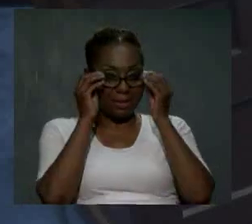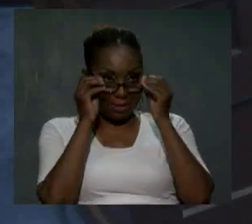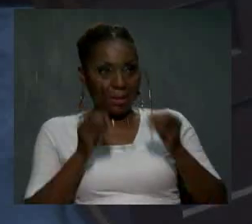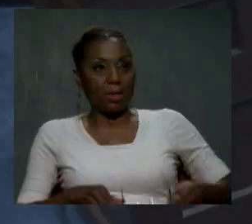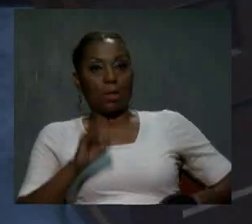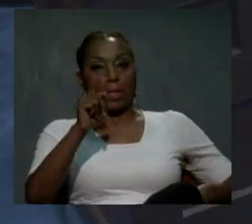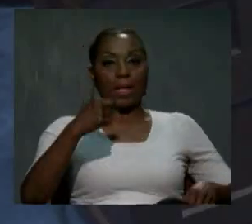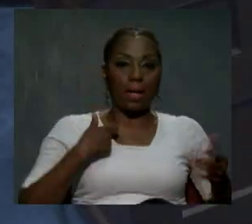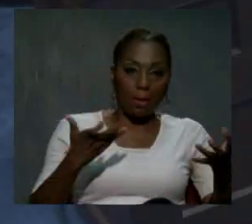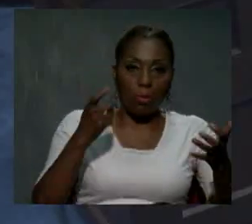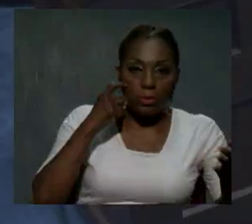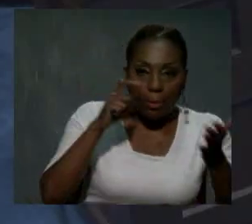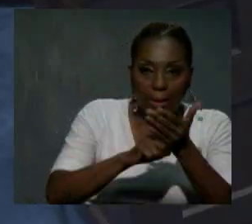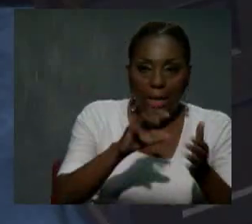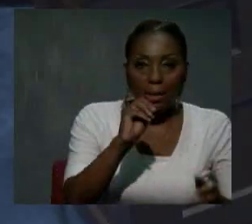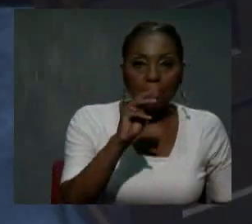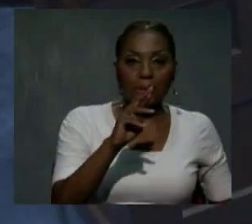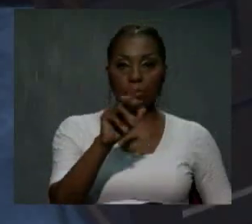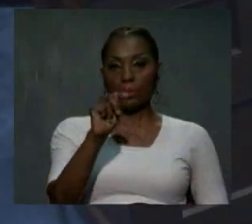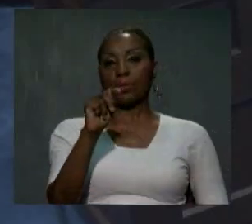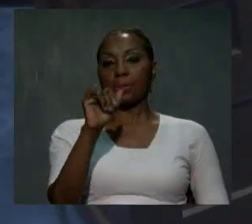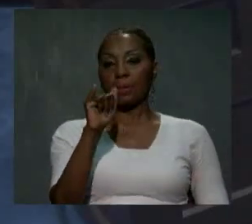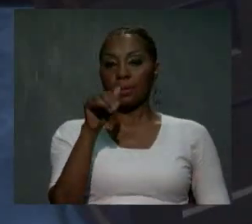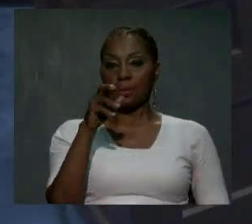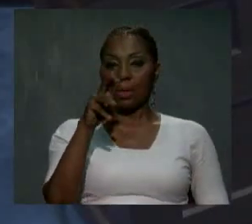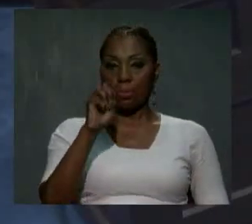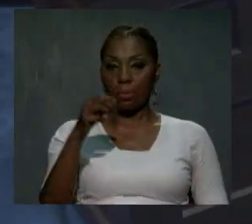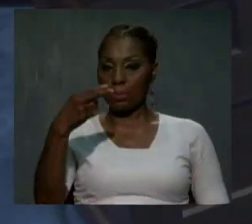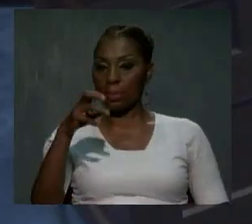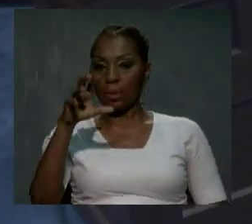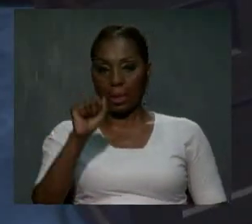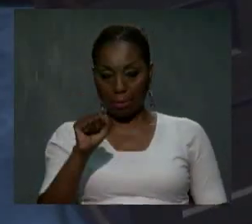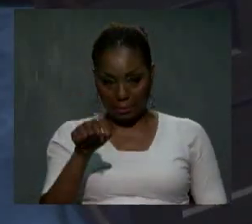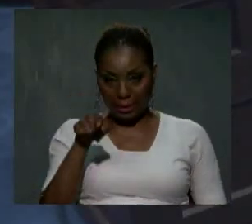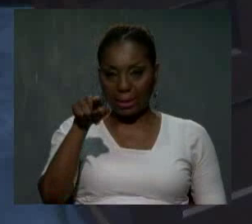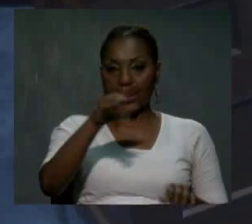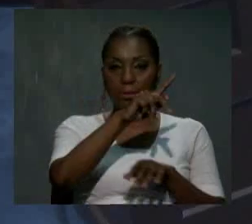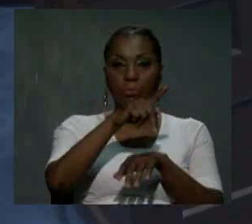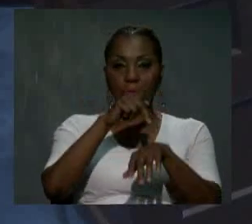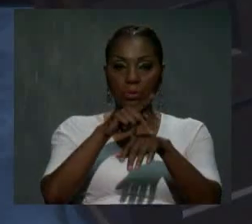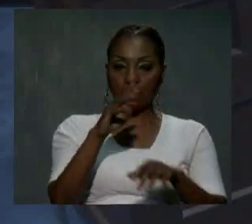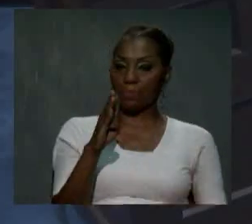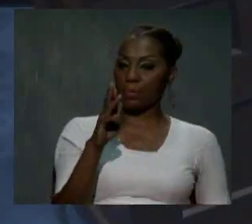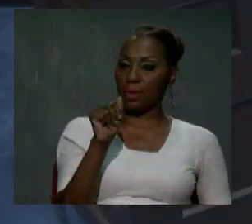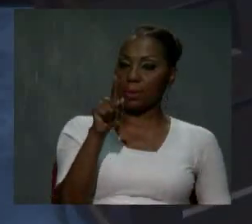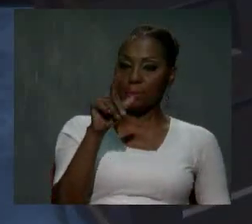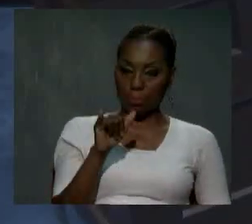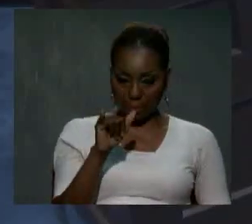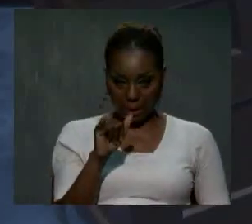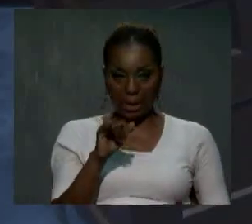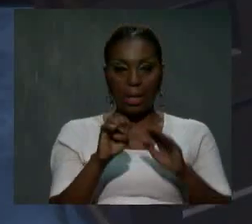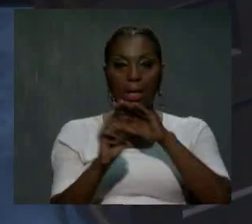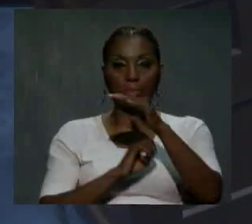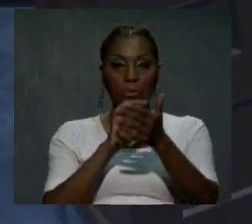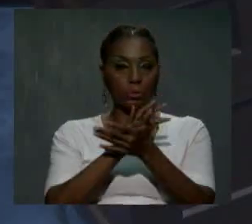So I'd like to recognize Mr. Tyrone Harris, who's the principal of Brady Elementary School, who's with us tonight. Mr. Harris, would you stand up?